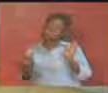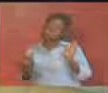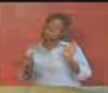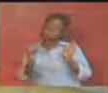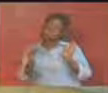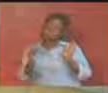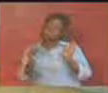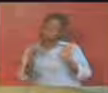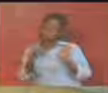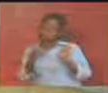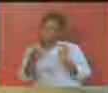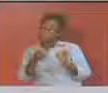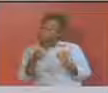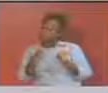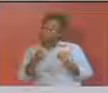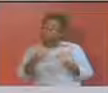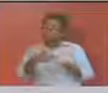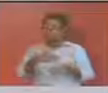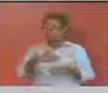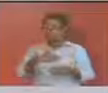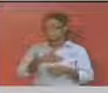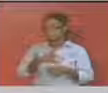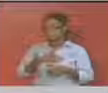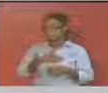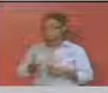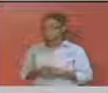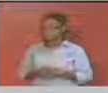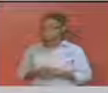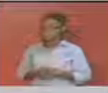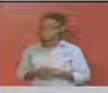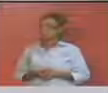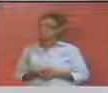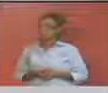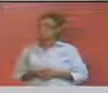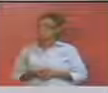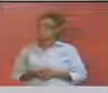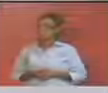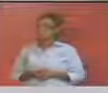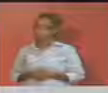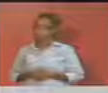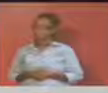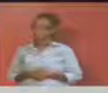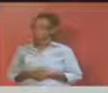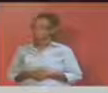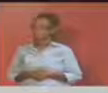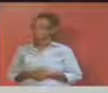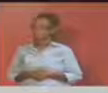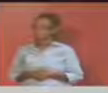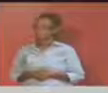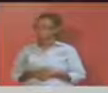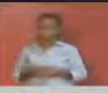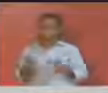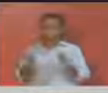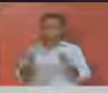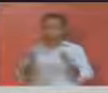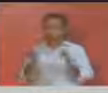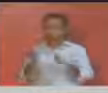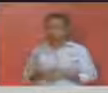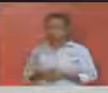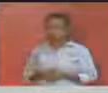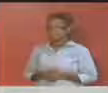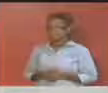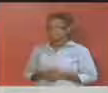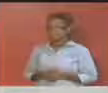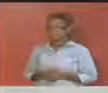litigation? Thank you. So thanks for asking the question. You may recall when I